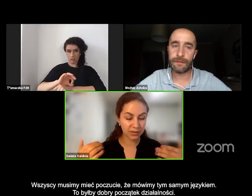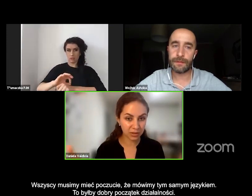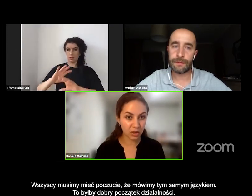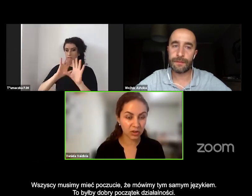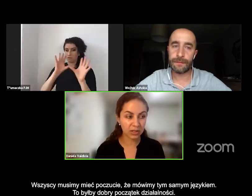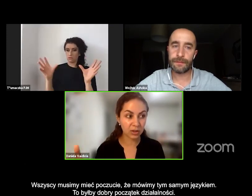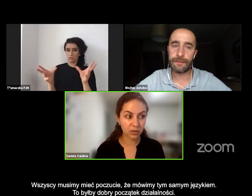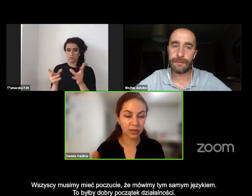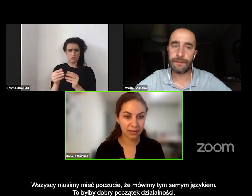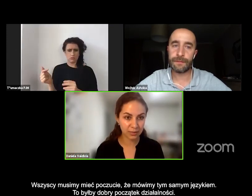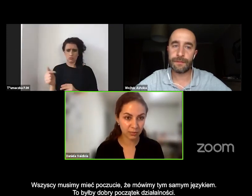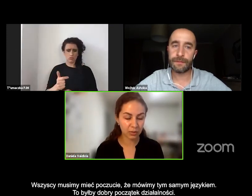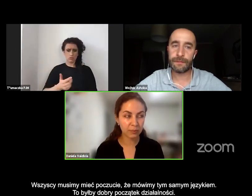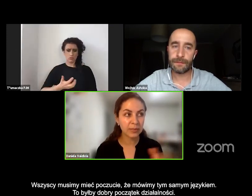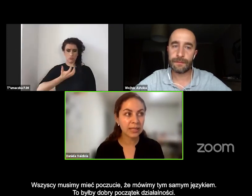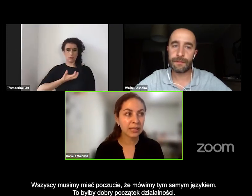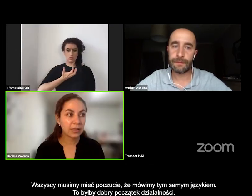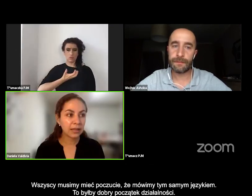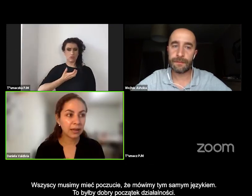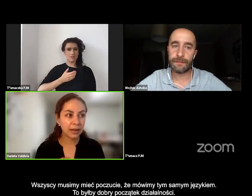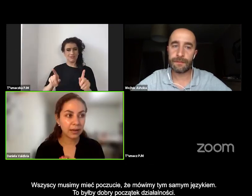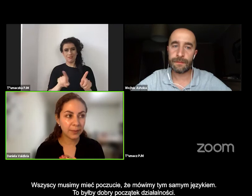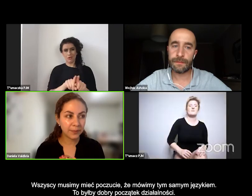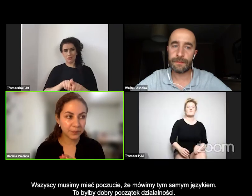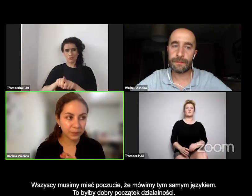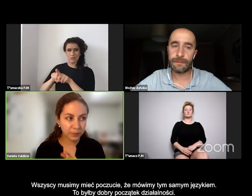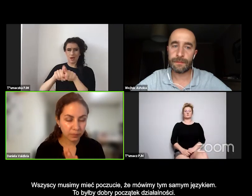for starting a non-violence program.